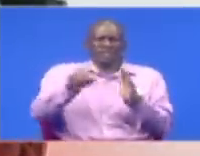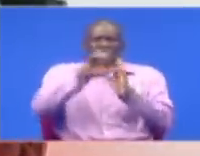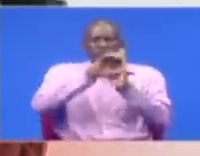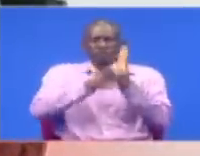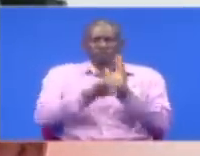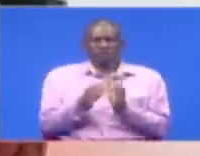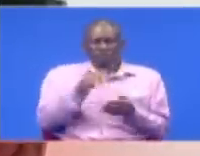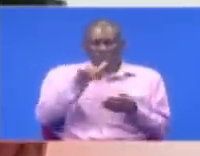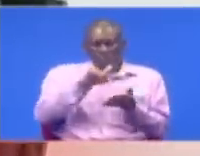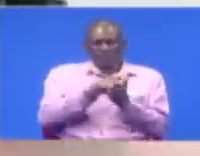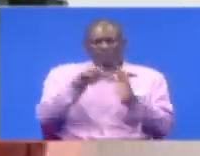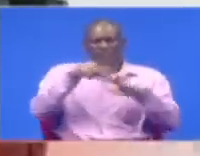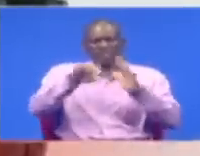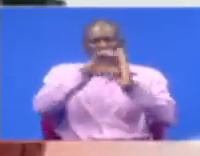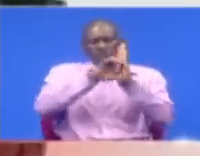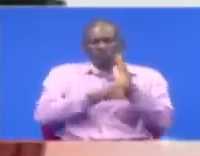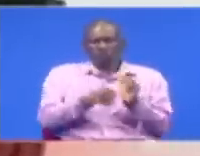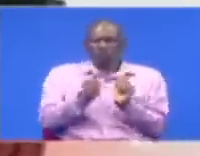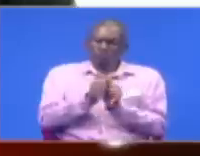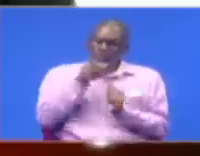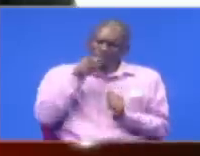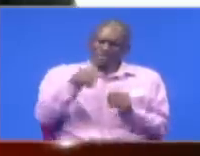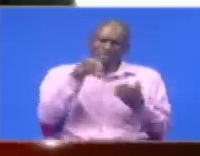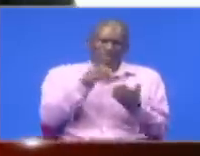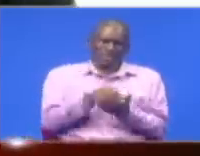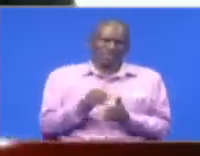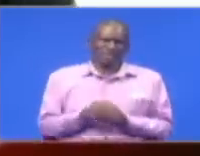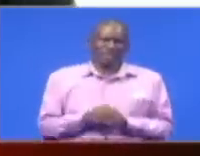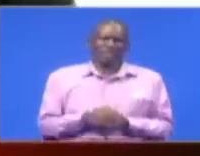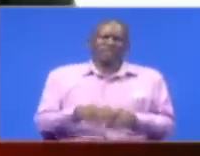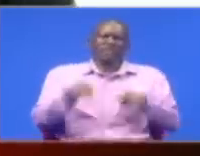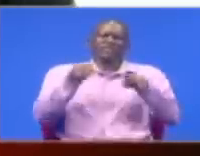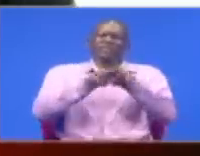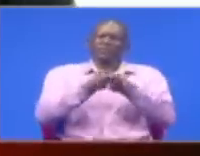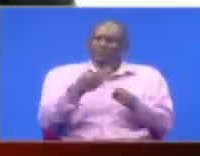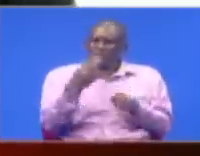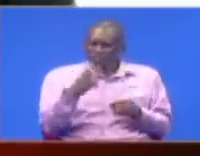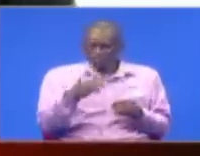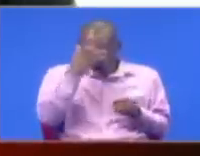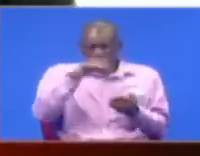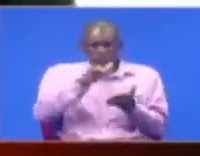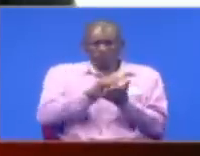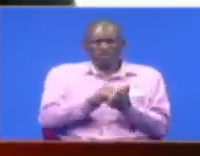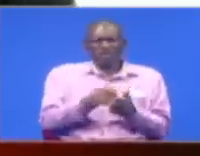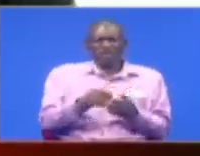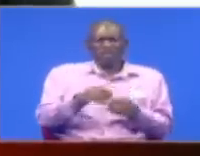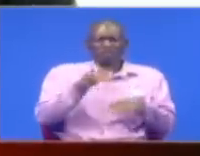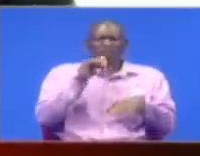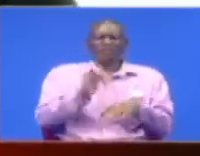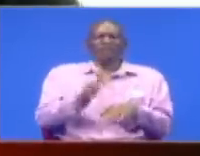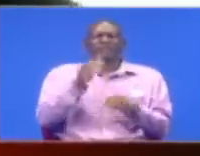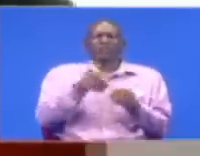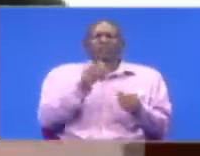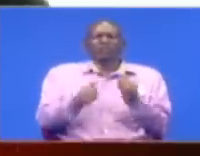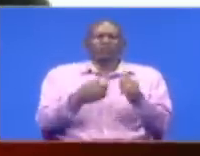Constitution. Despite this, you still find, because of that capture you have